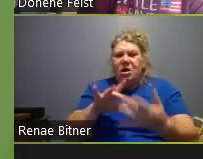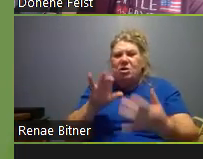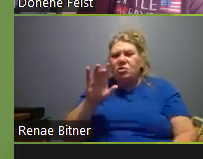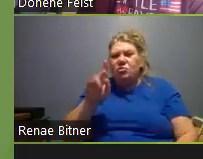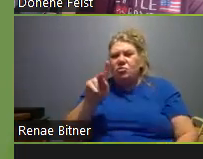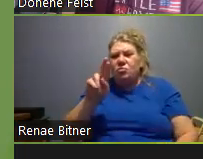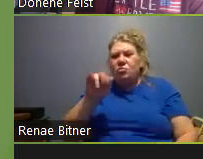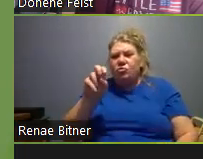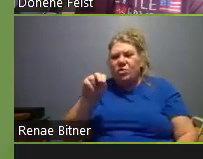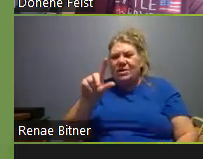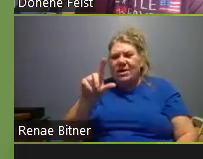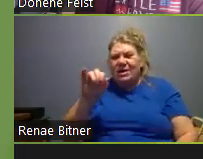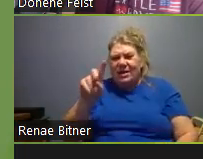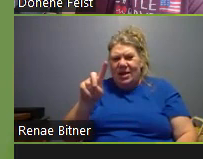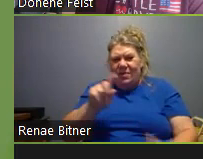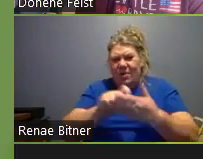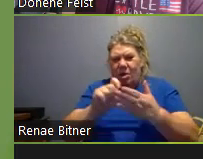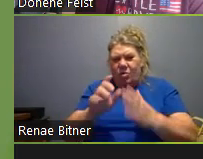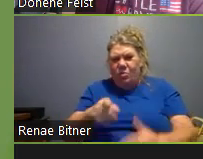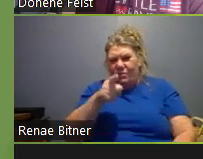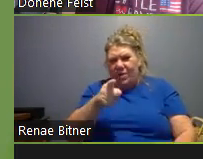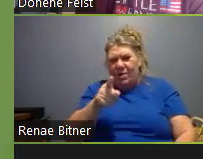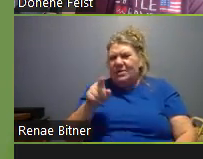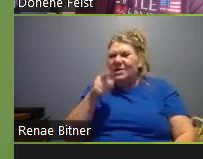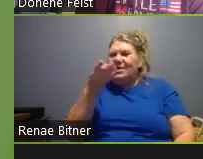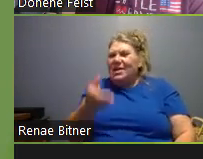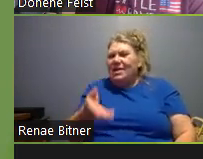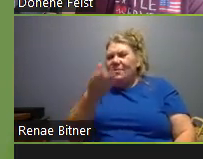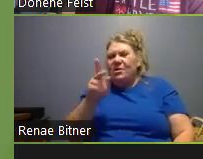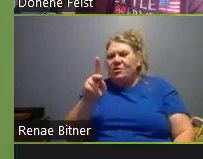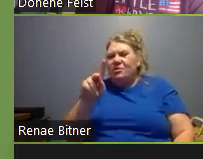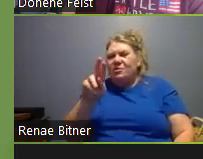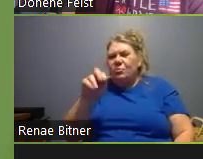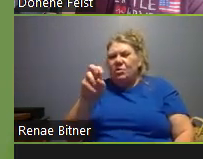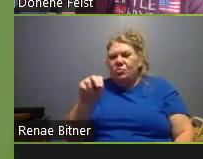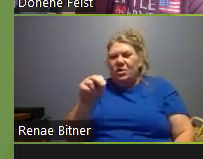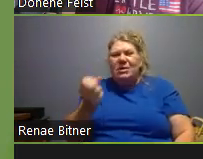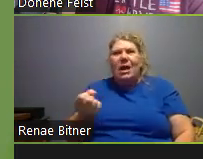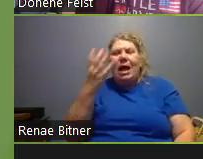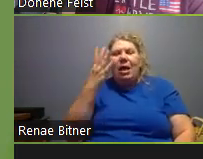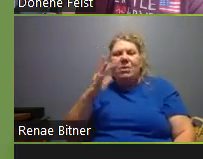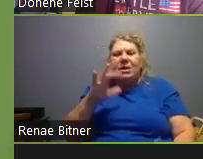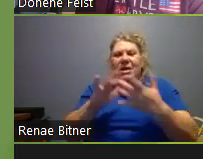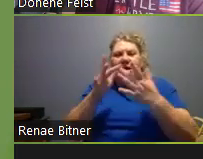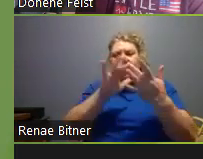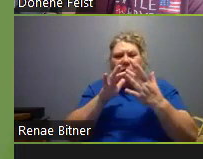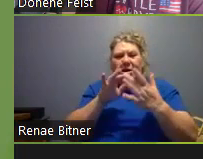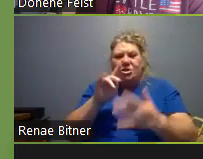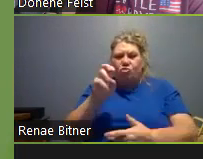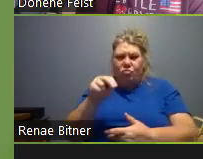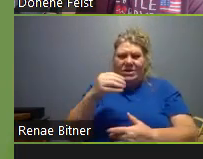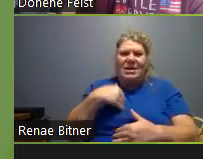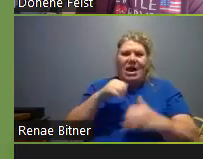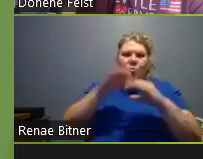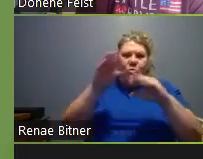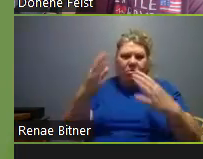author of this, but this was Kristen's, how many interactions that Kristen had with providers. So